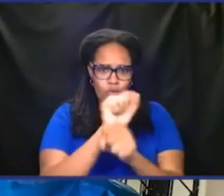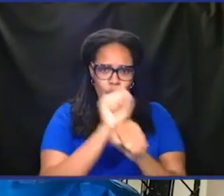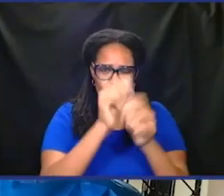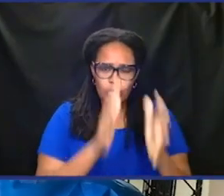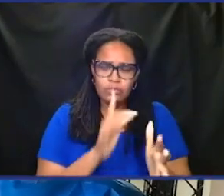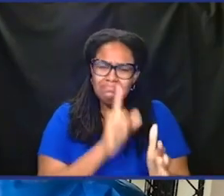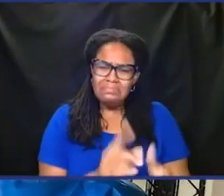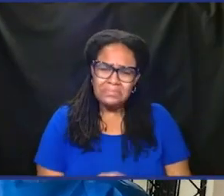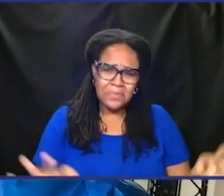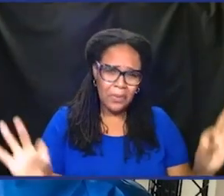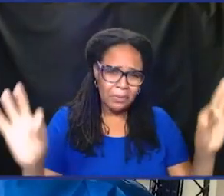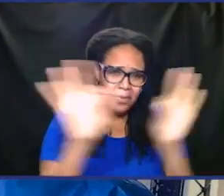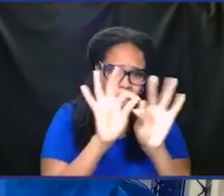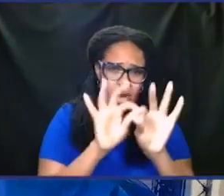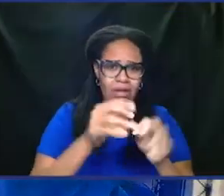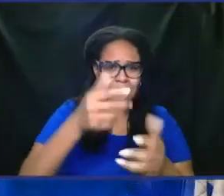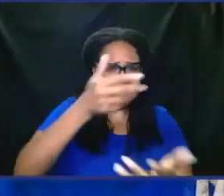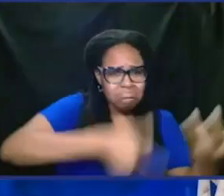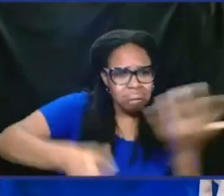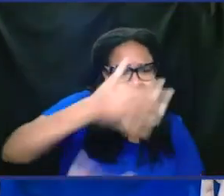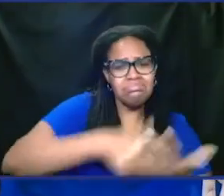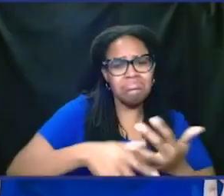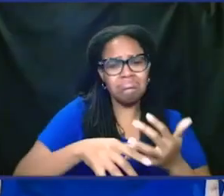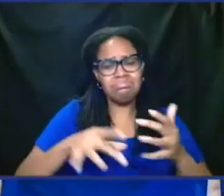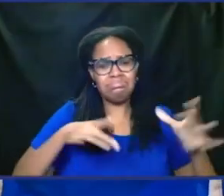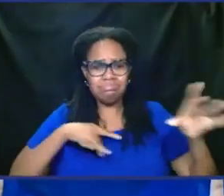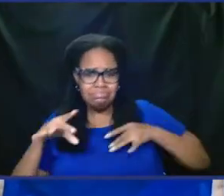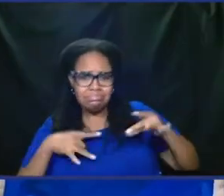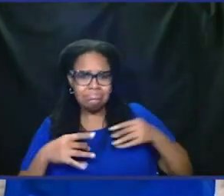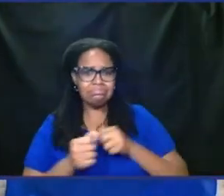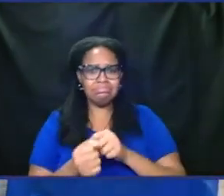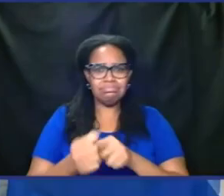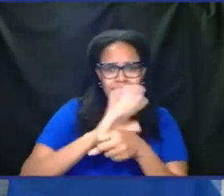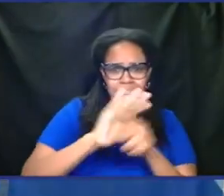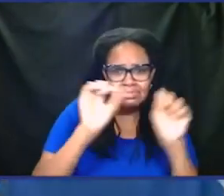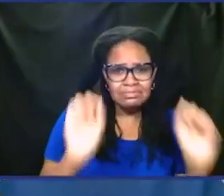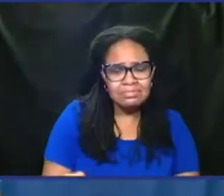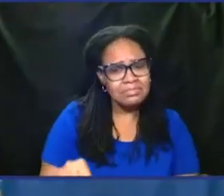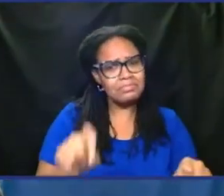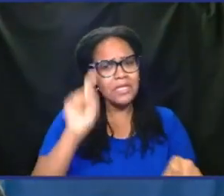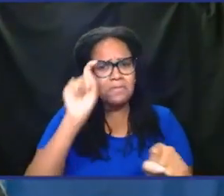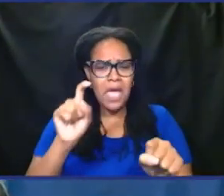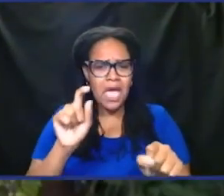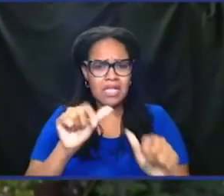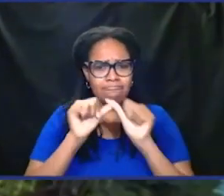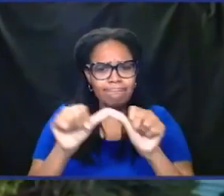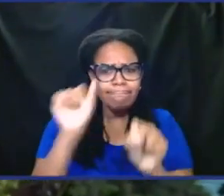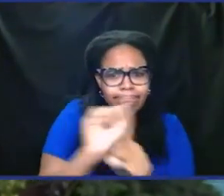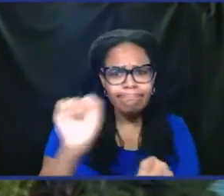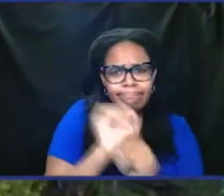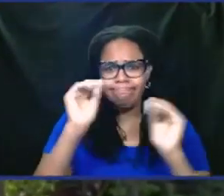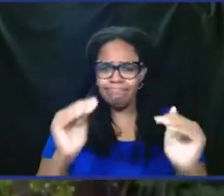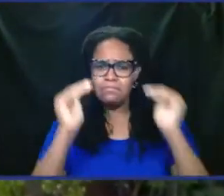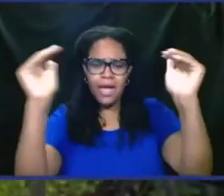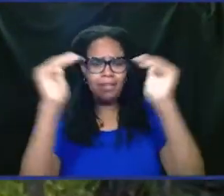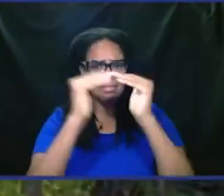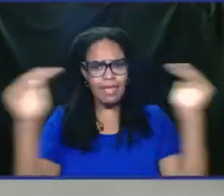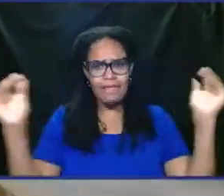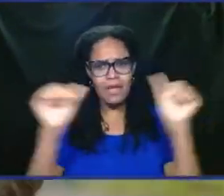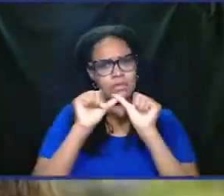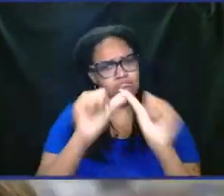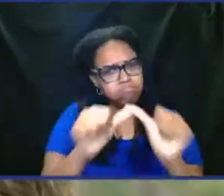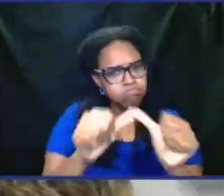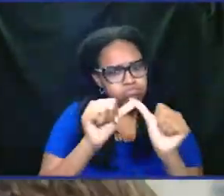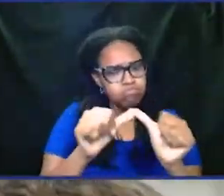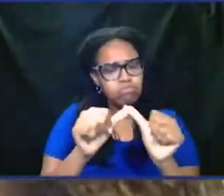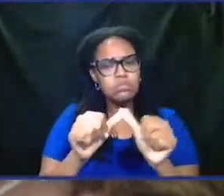at the front lines of infectious diseases, and they must perform at the highest level consistently. In this pandemic, we've asked doctors